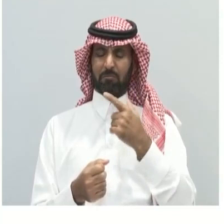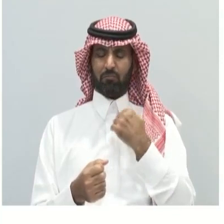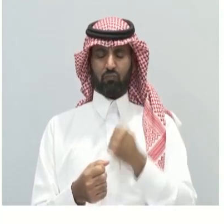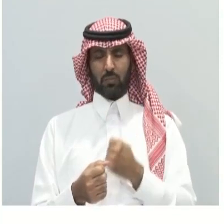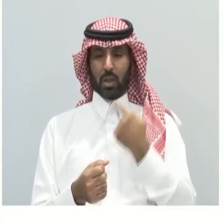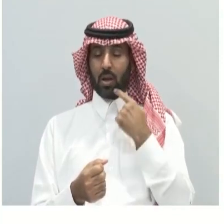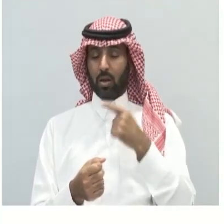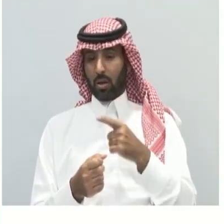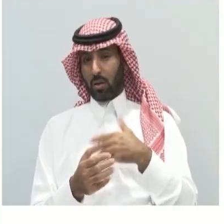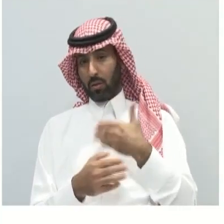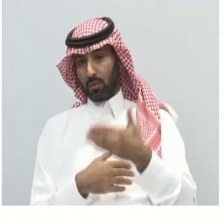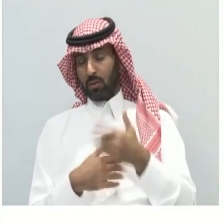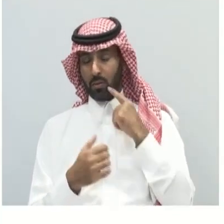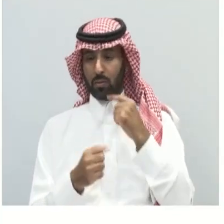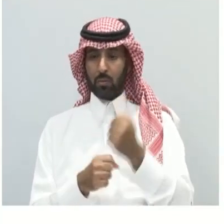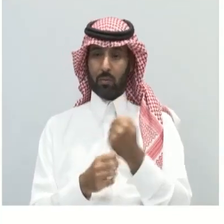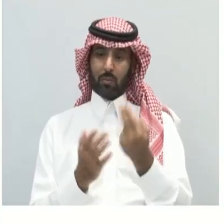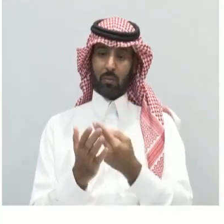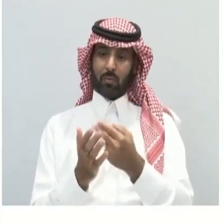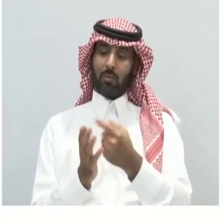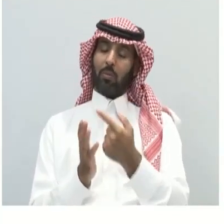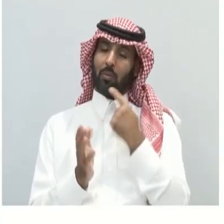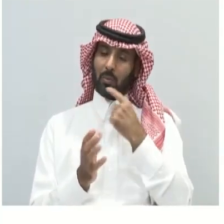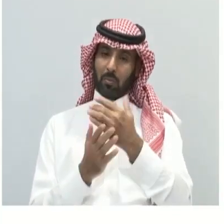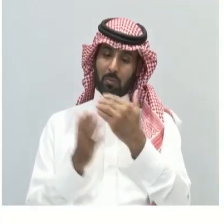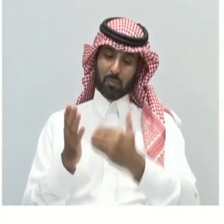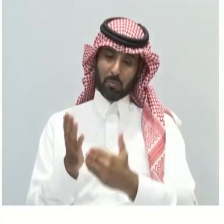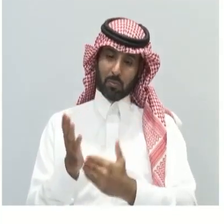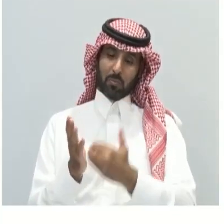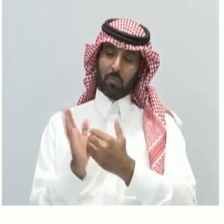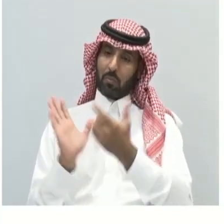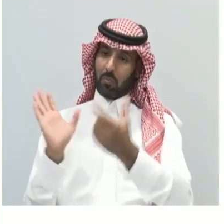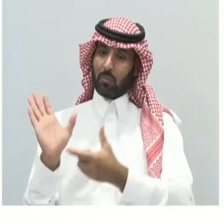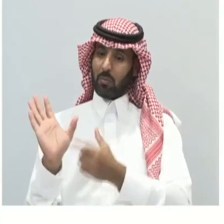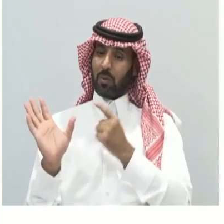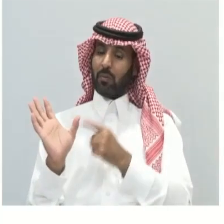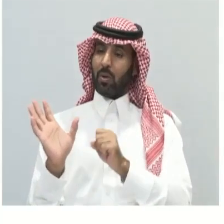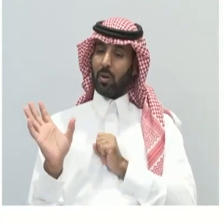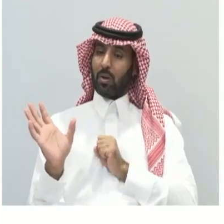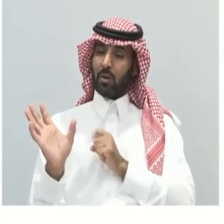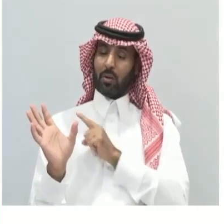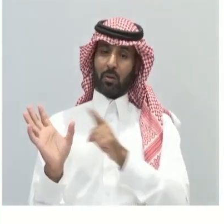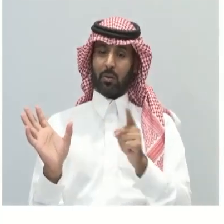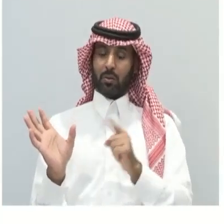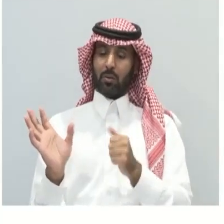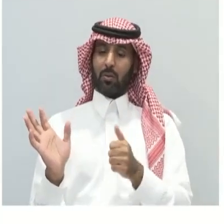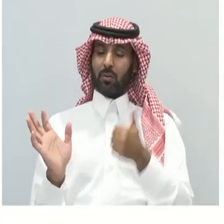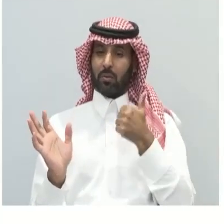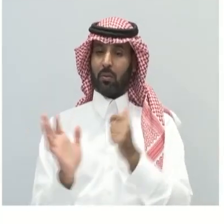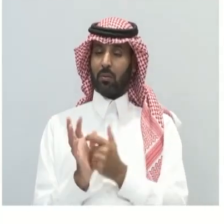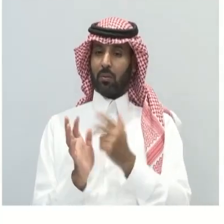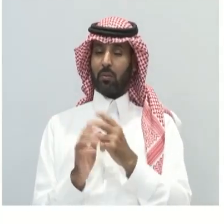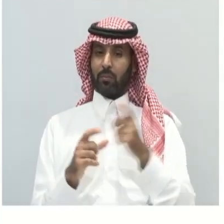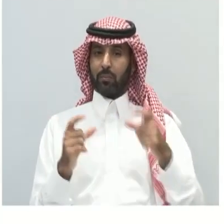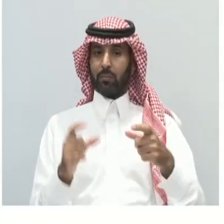possible. All of us. Yes, for all of us. Our whole